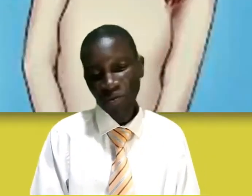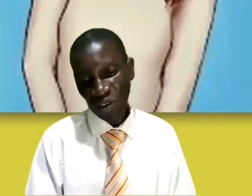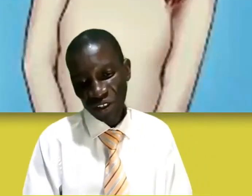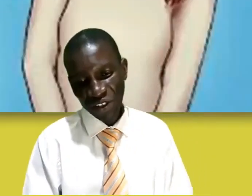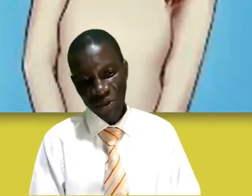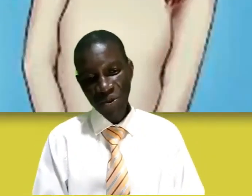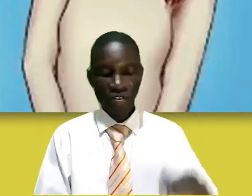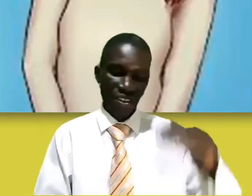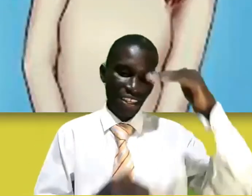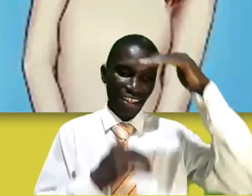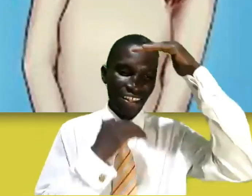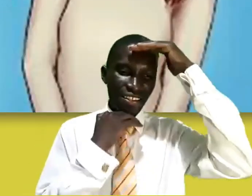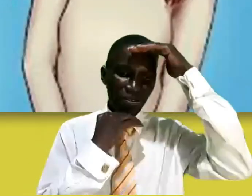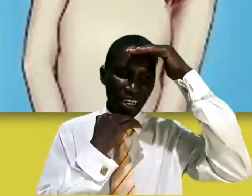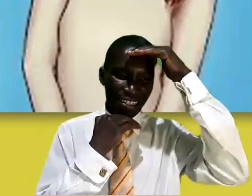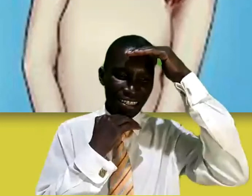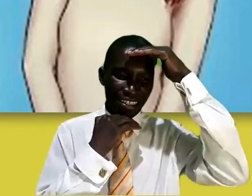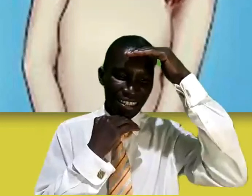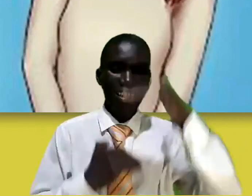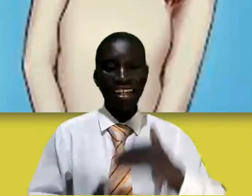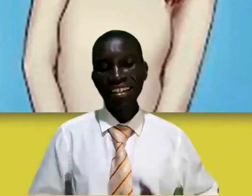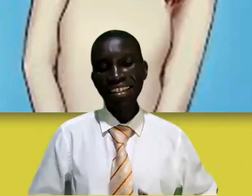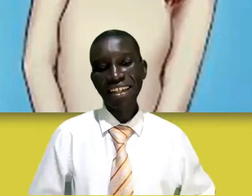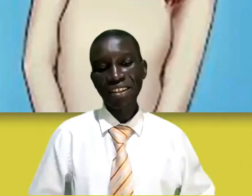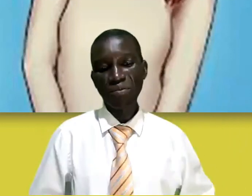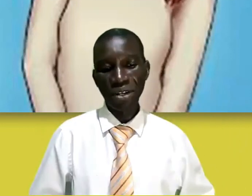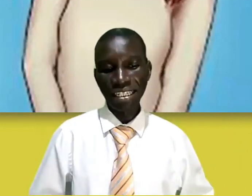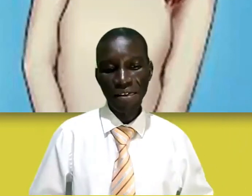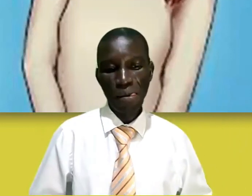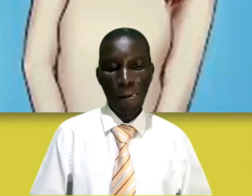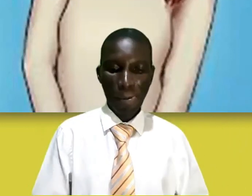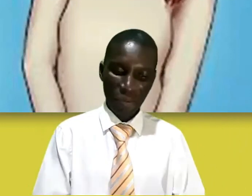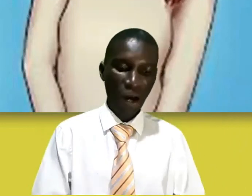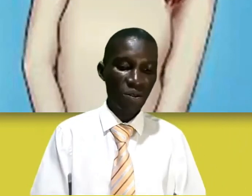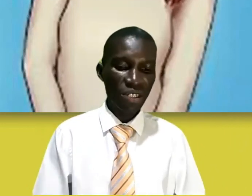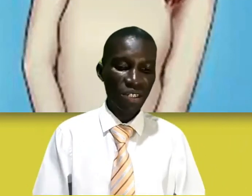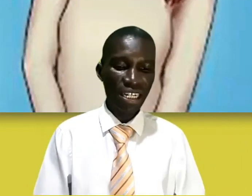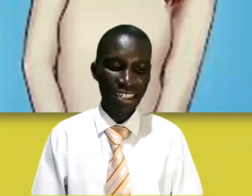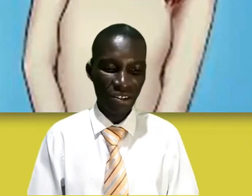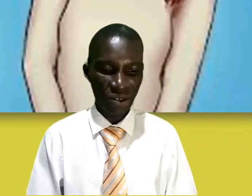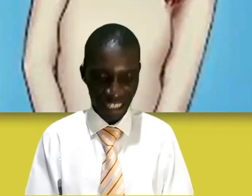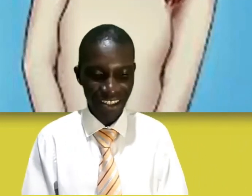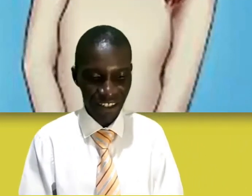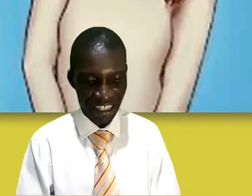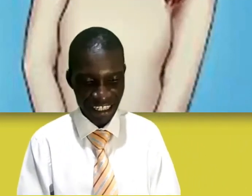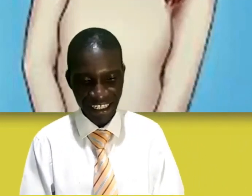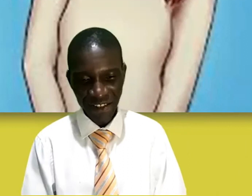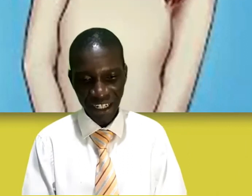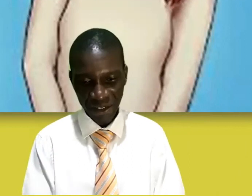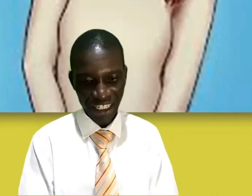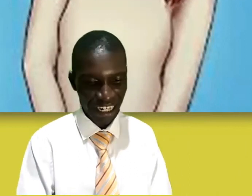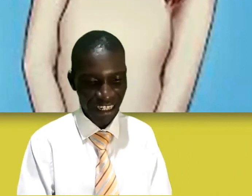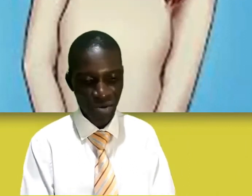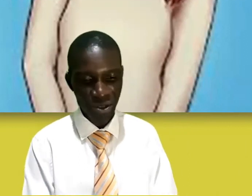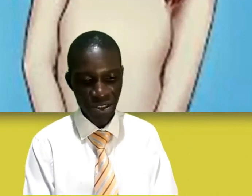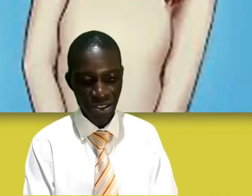you to the face and the body. Now look at that. Already you can read into that.